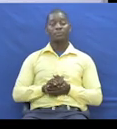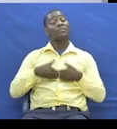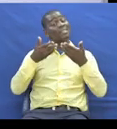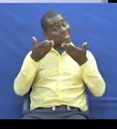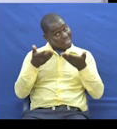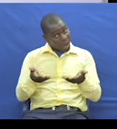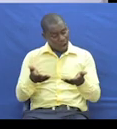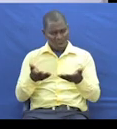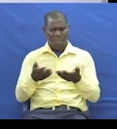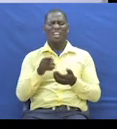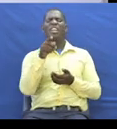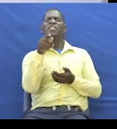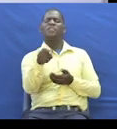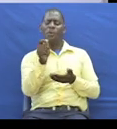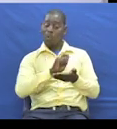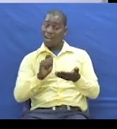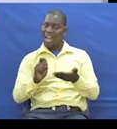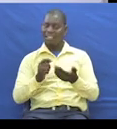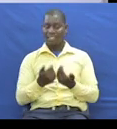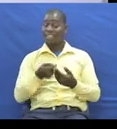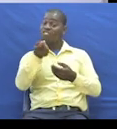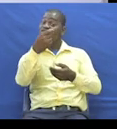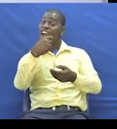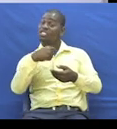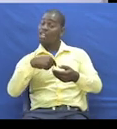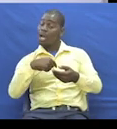That if we write this, the structure of lithium,